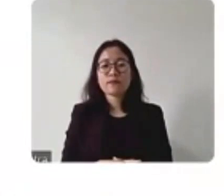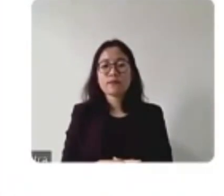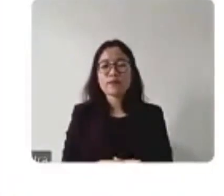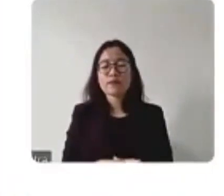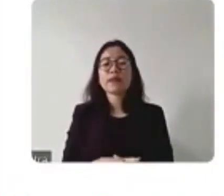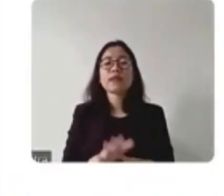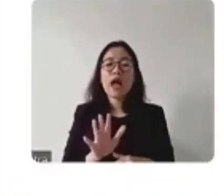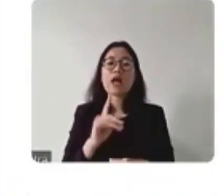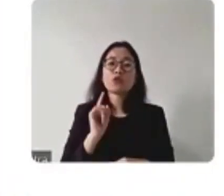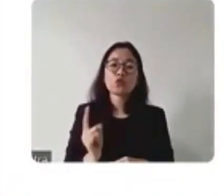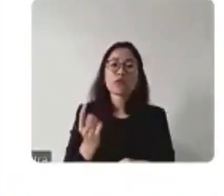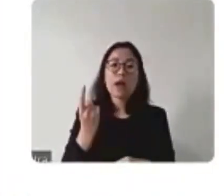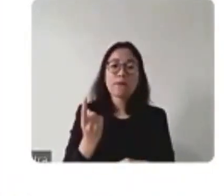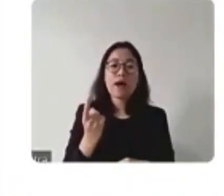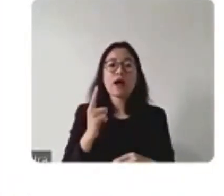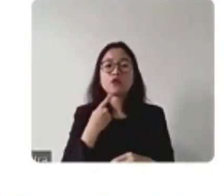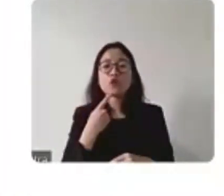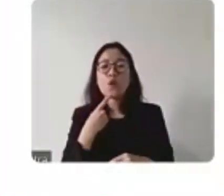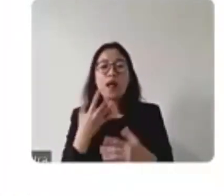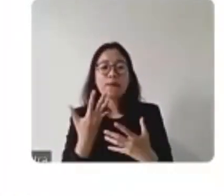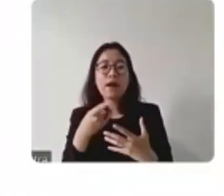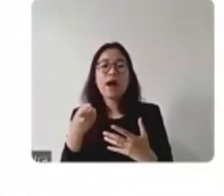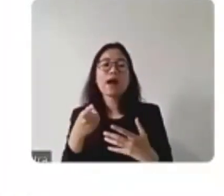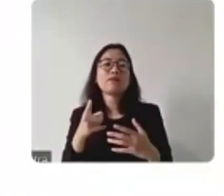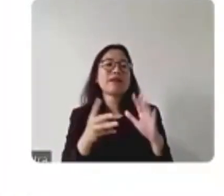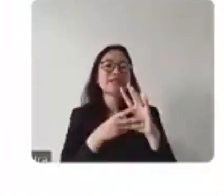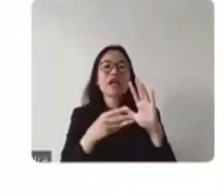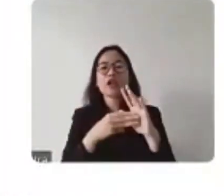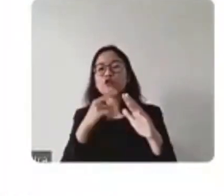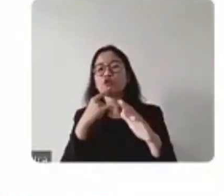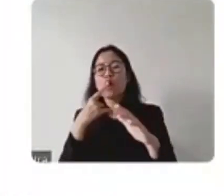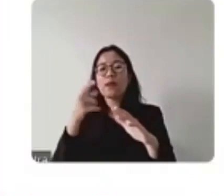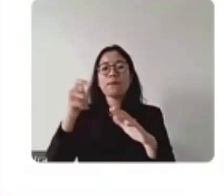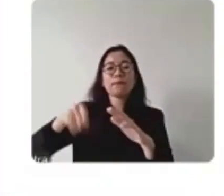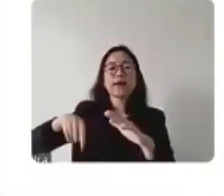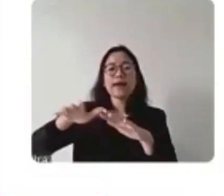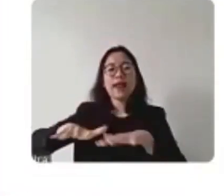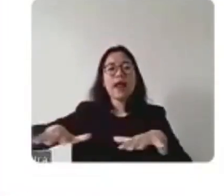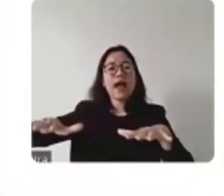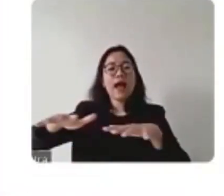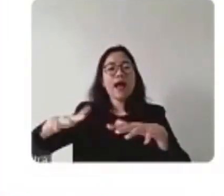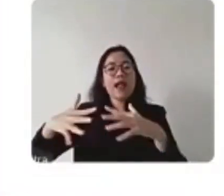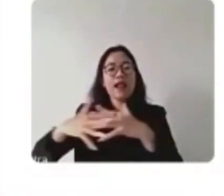use change. It will affect it to health impact. Yeah, to the